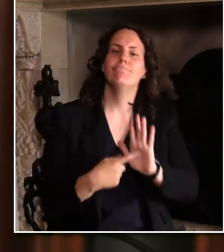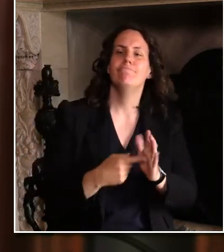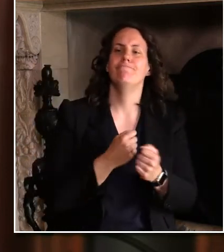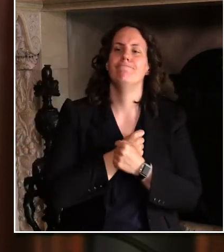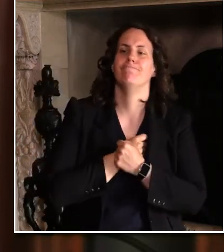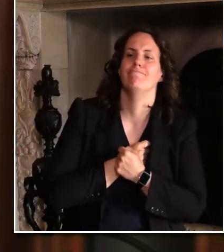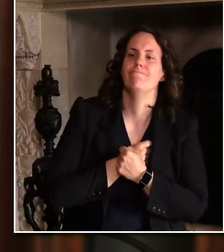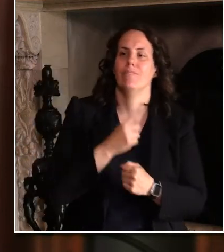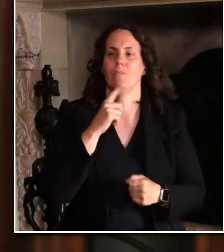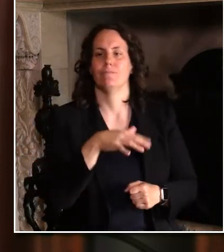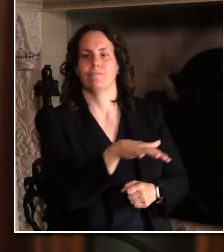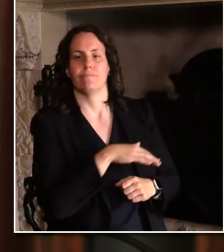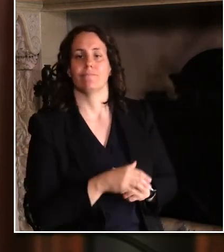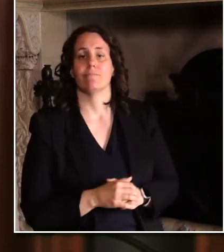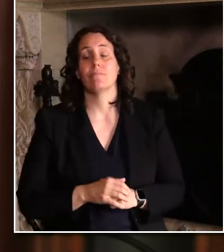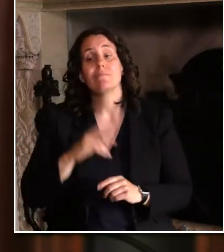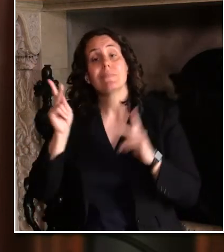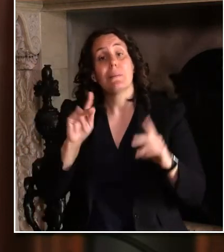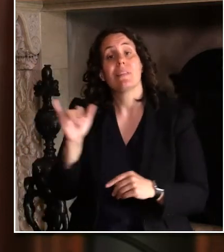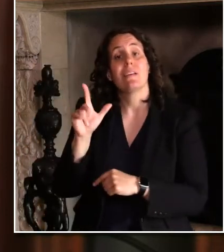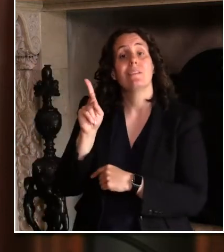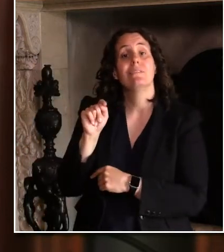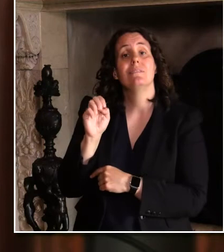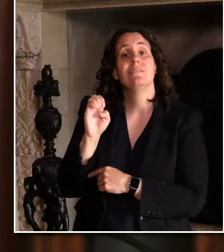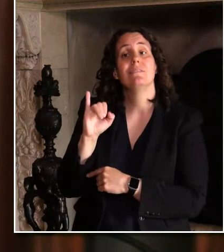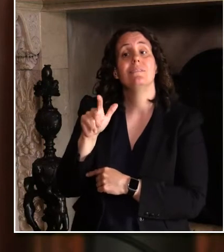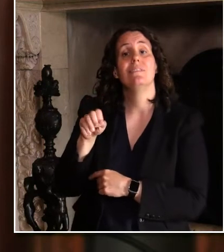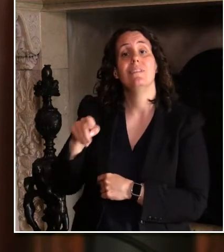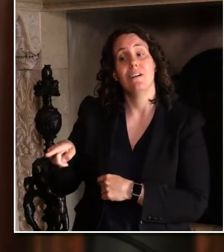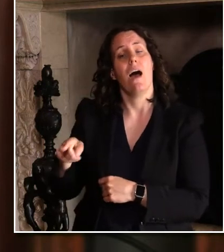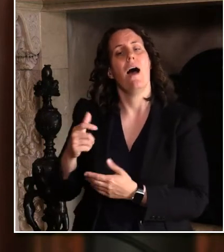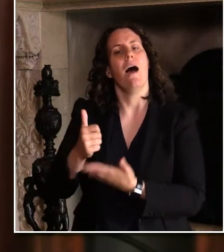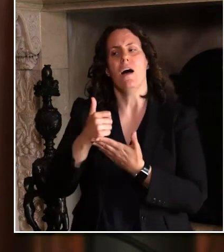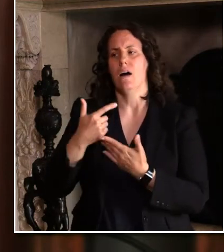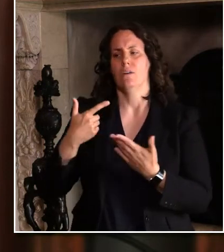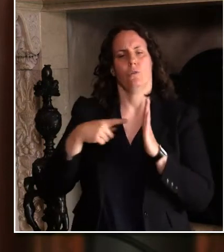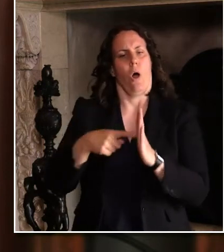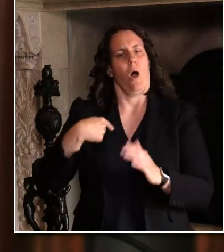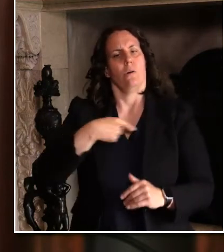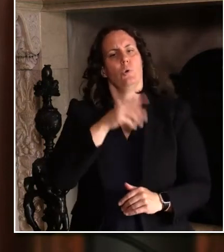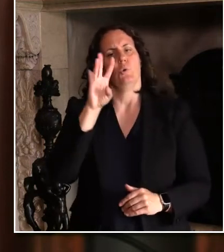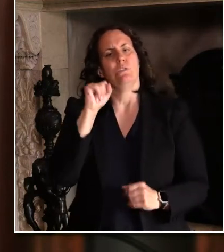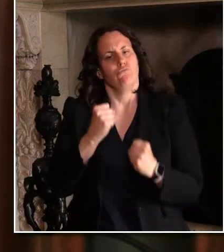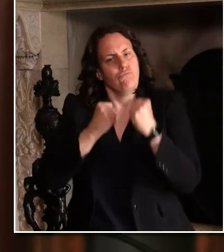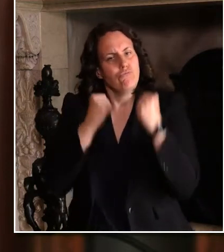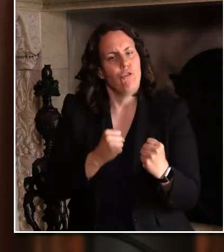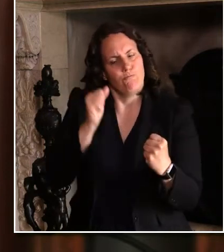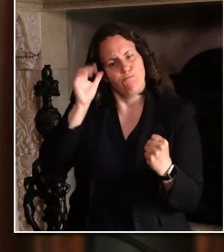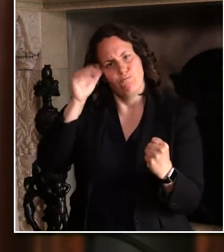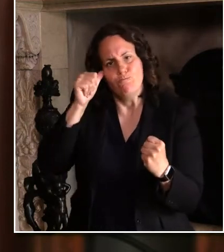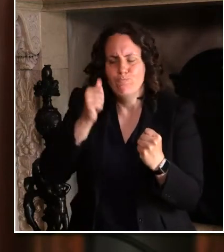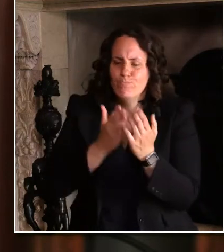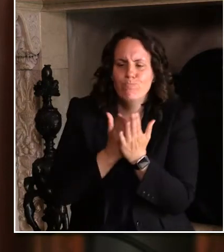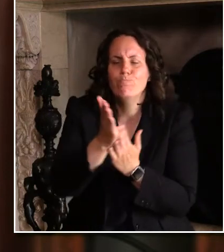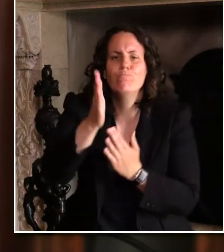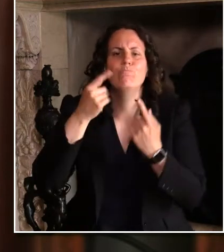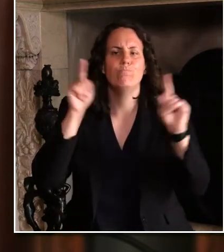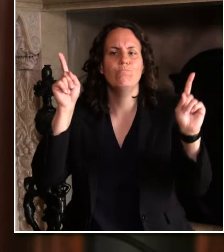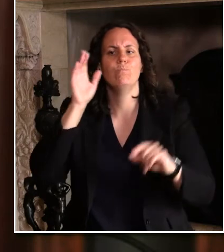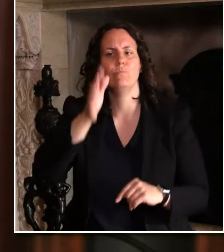the ability to bounce back from adversity, is key for our healthcare providers, and it is also integral to our own health as